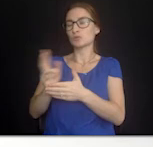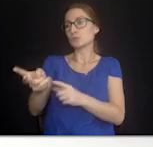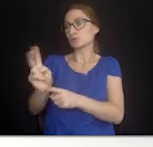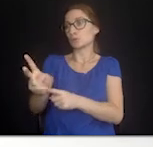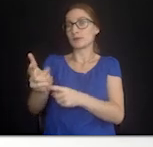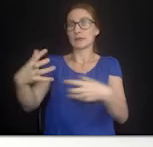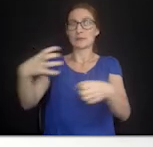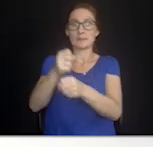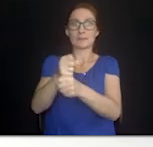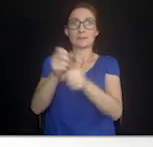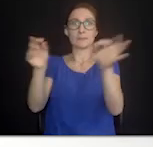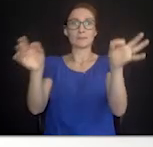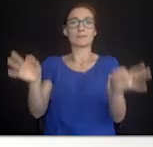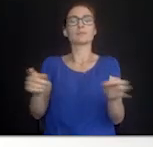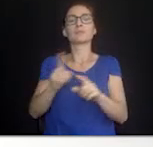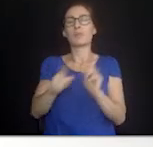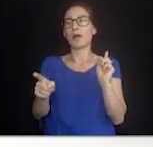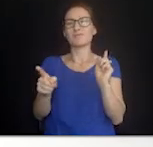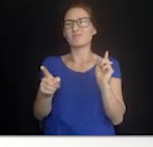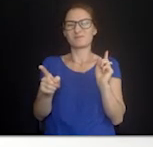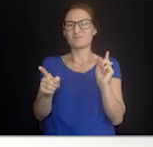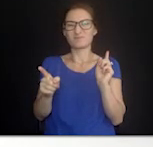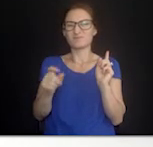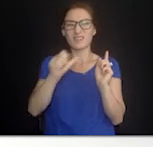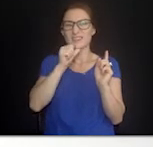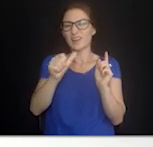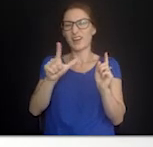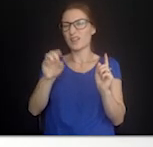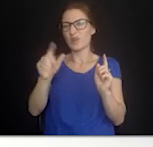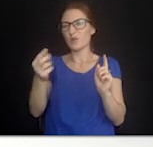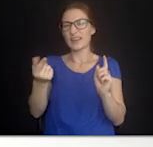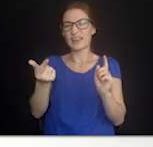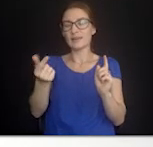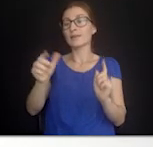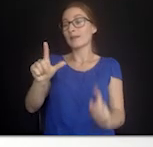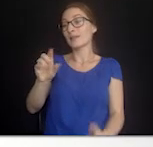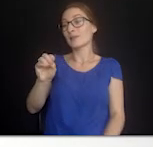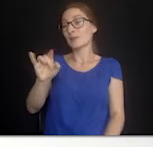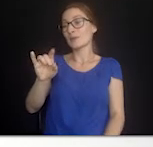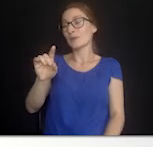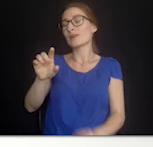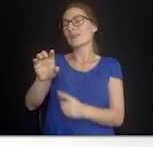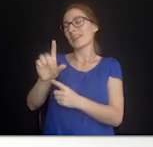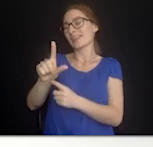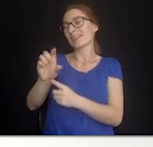but it doesn't seem to be loading here for me, so we're gonna go ahead and skip that.